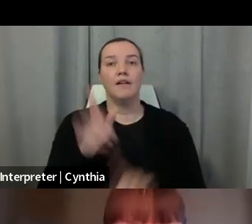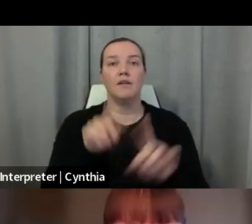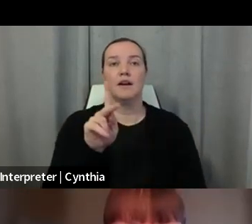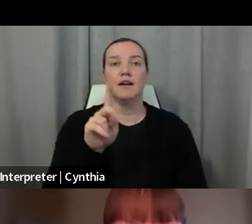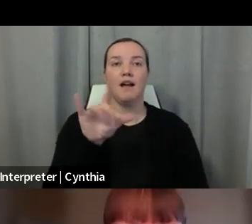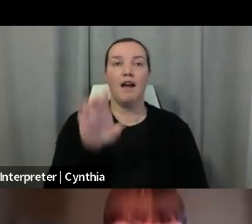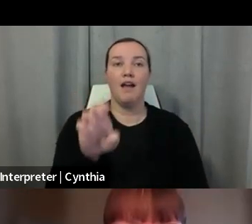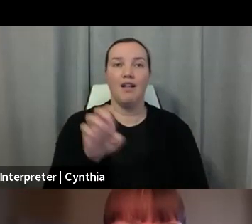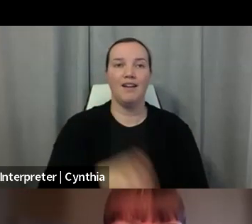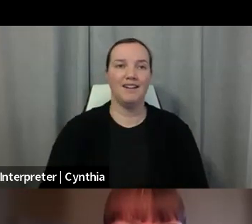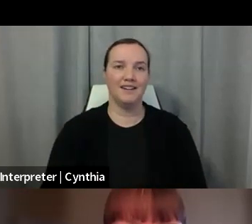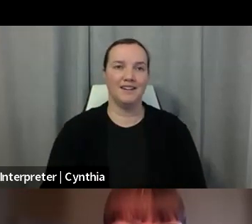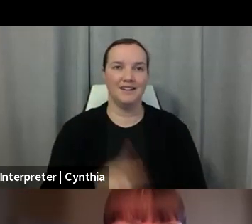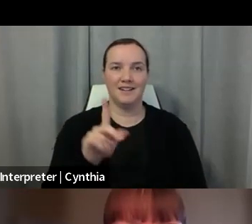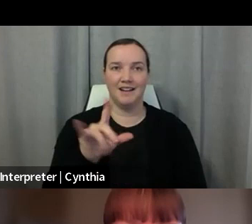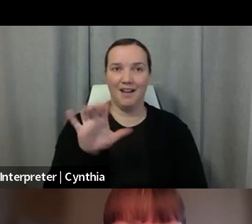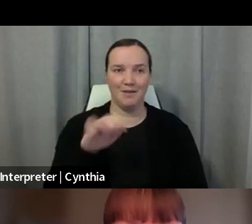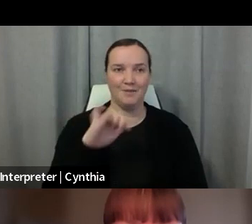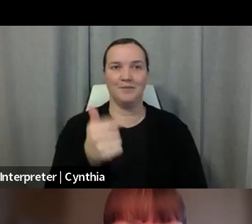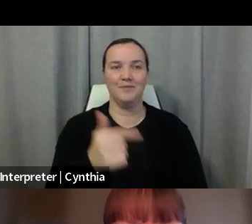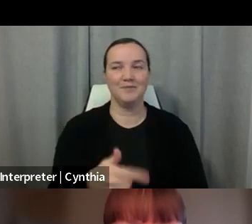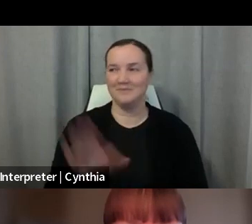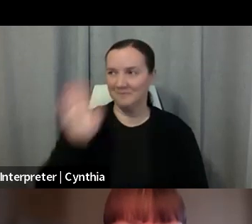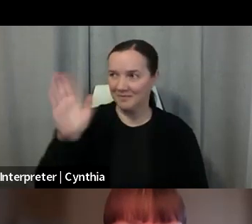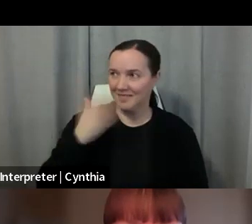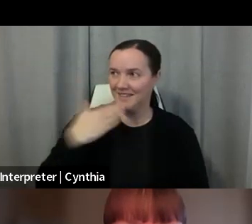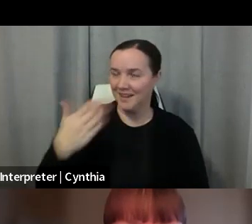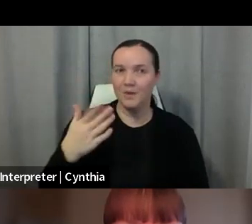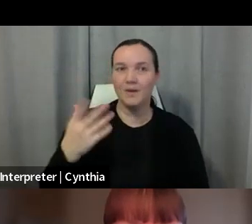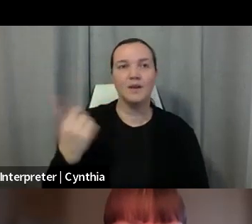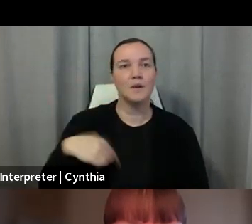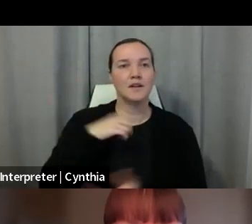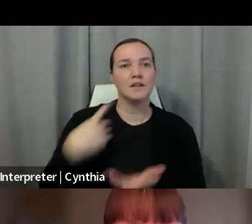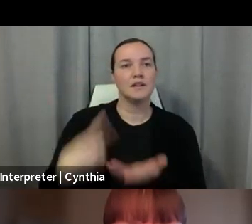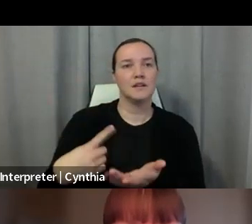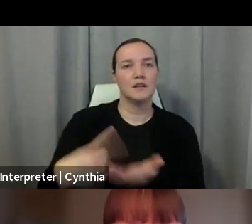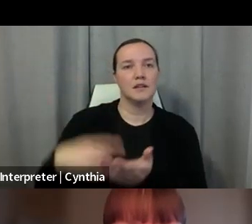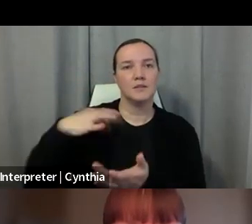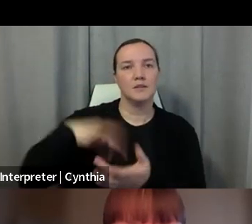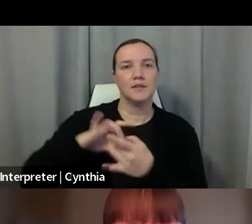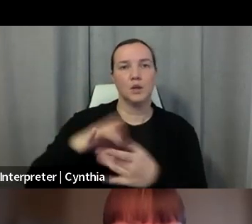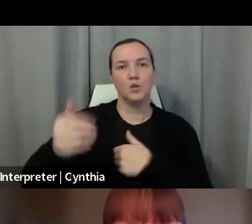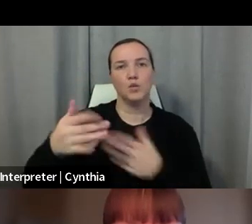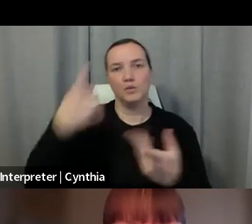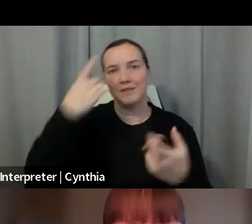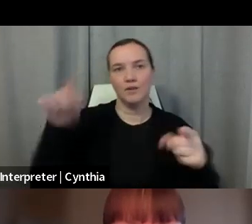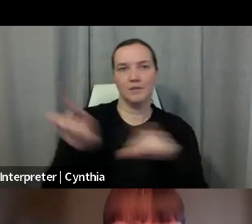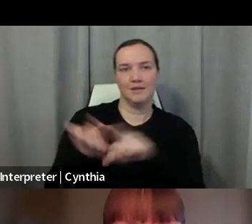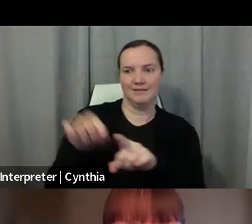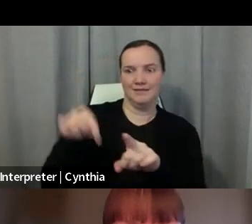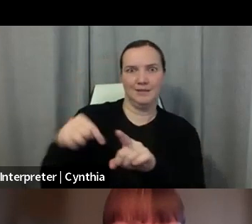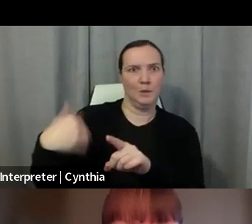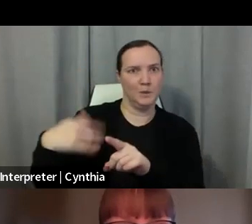Okay, great. Kyle, go ahead. Hey, thanks. Yeah, we spoke about how useful room agreements can be because it's